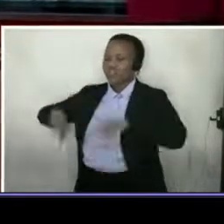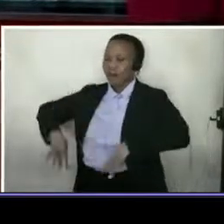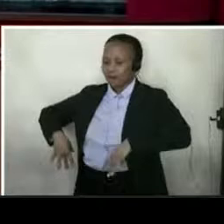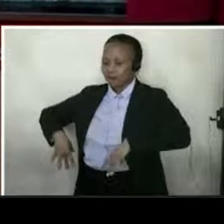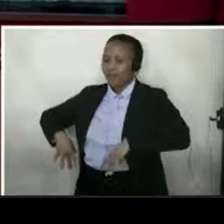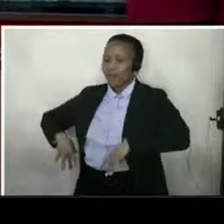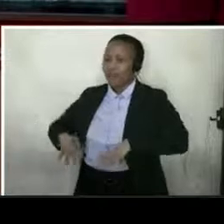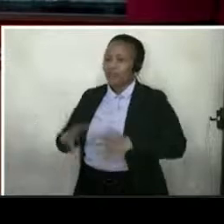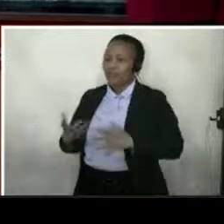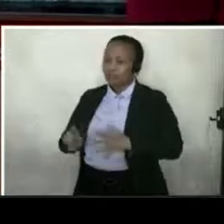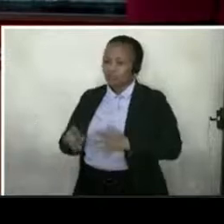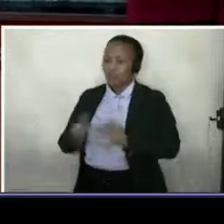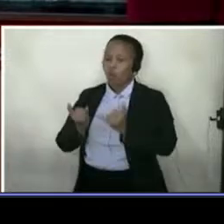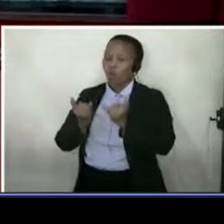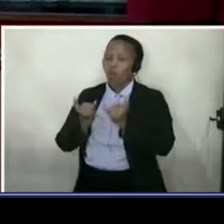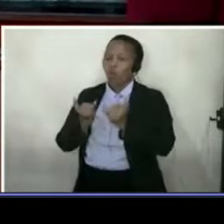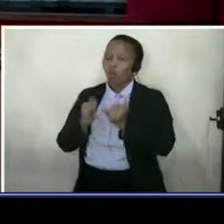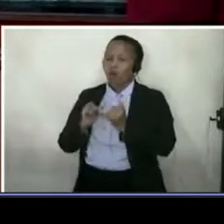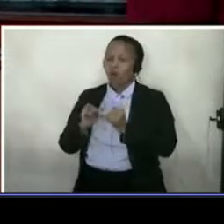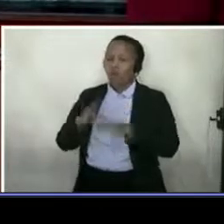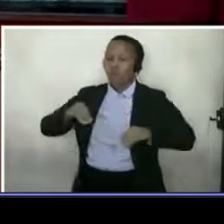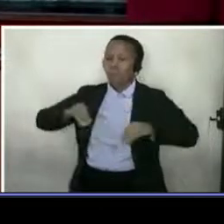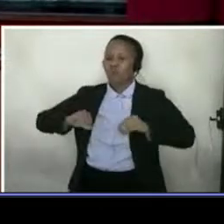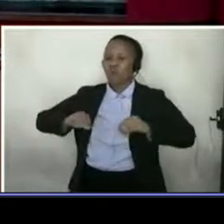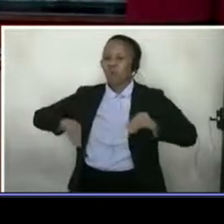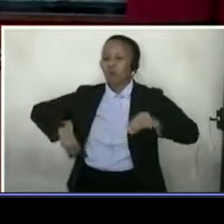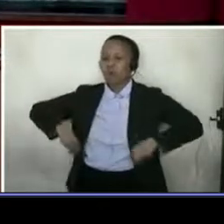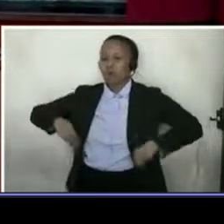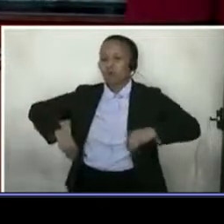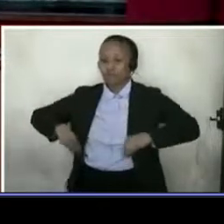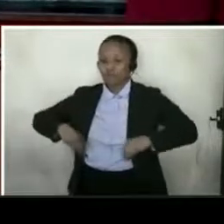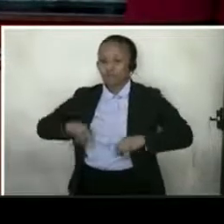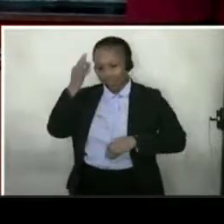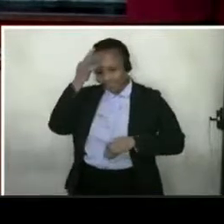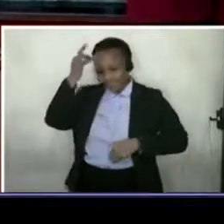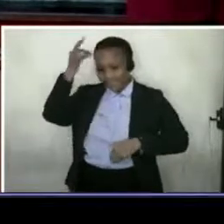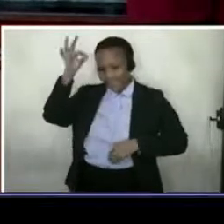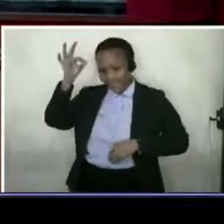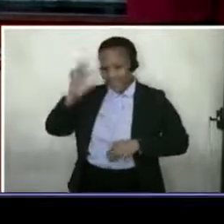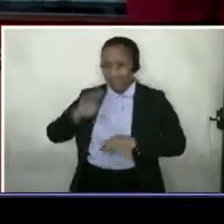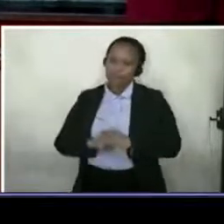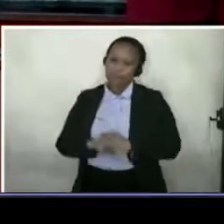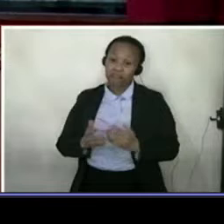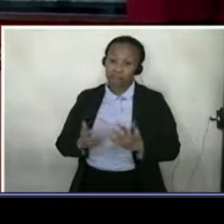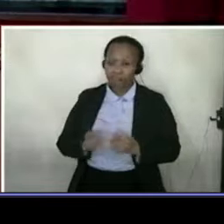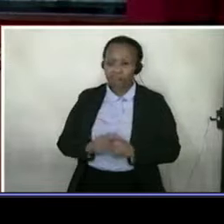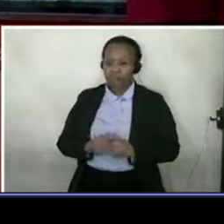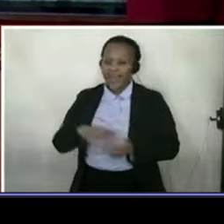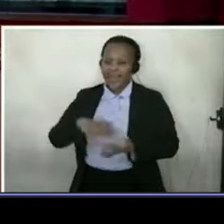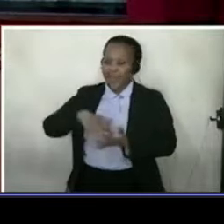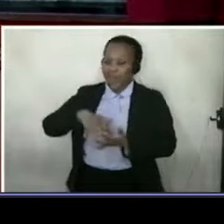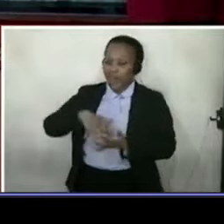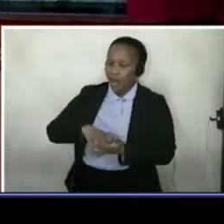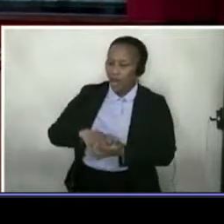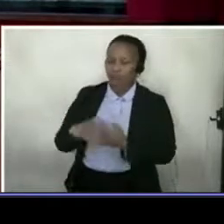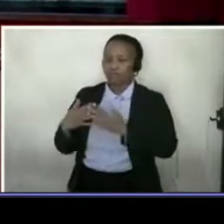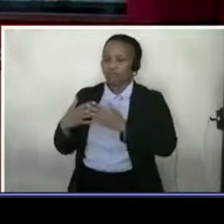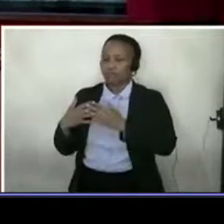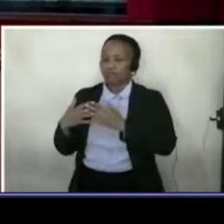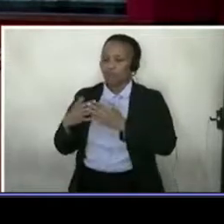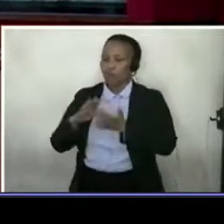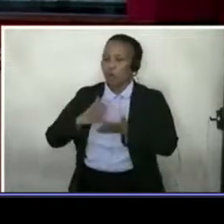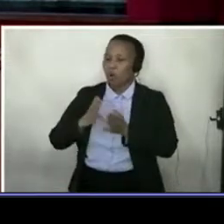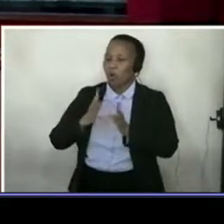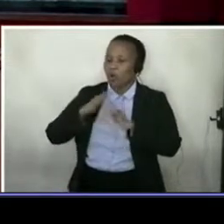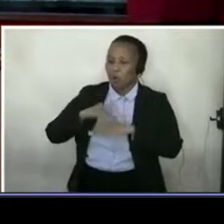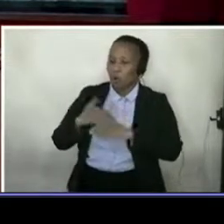corrupt state. Finally, Speaker, on accountability, or perhaps I should say the lack of accountability, allow